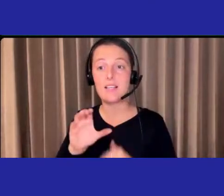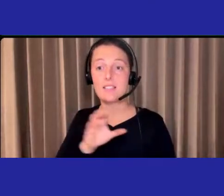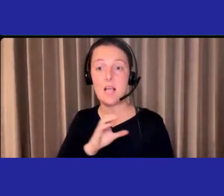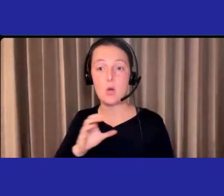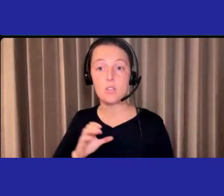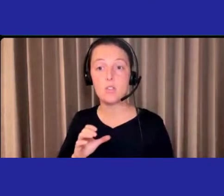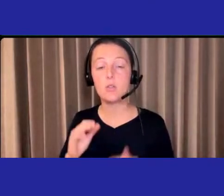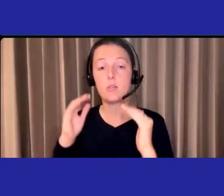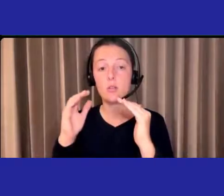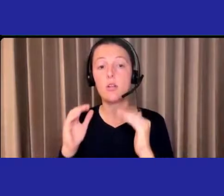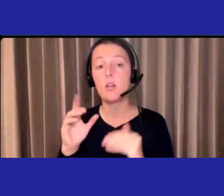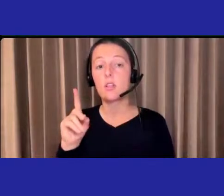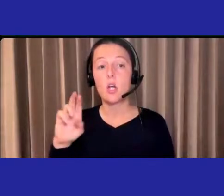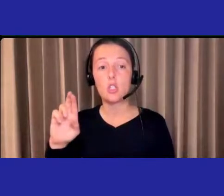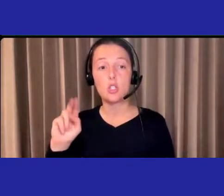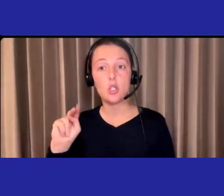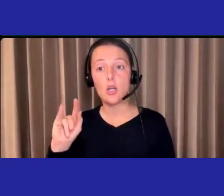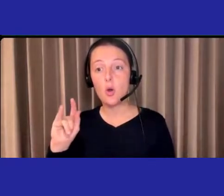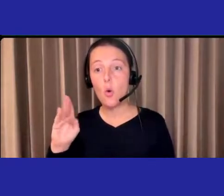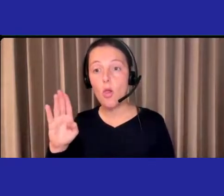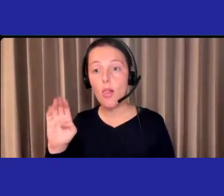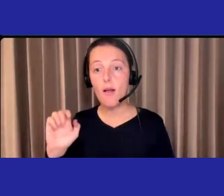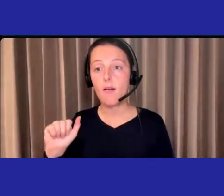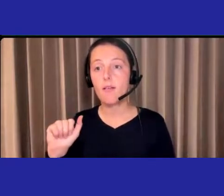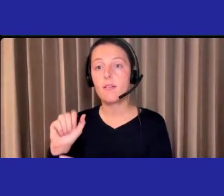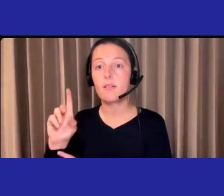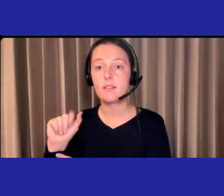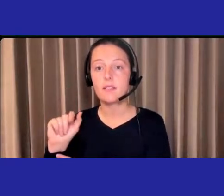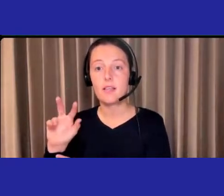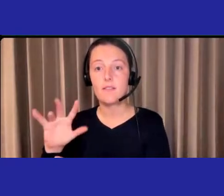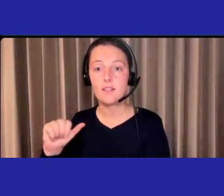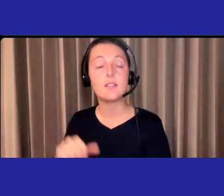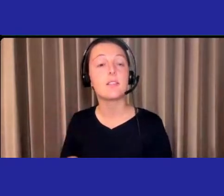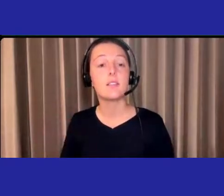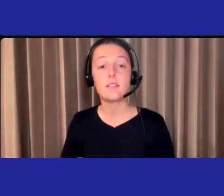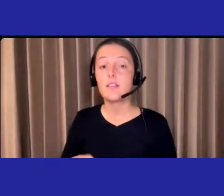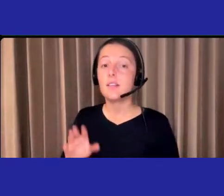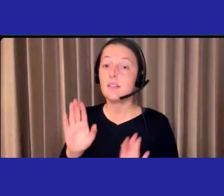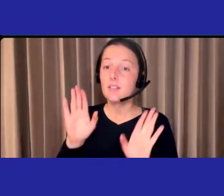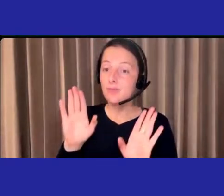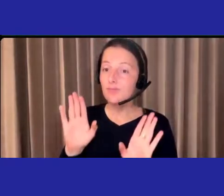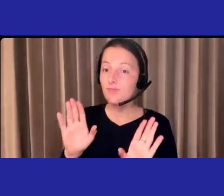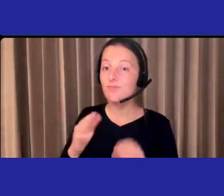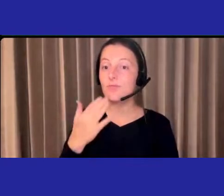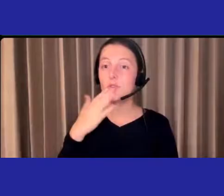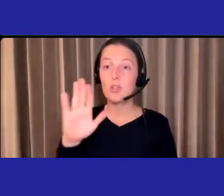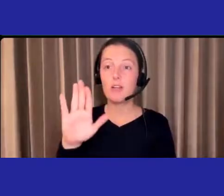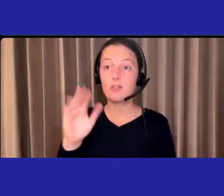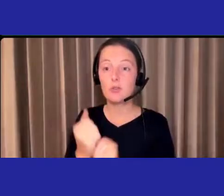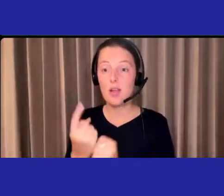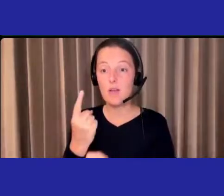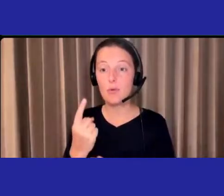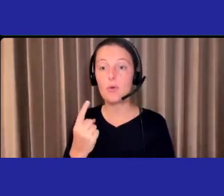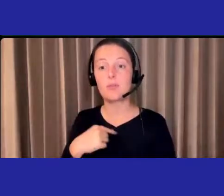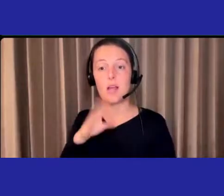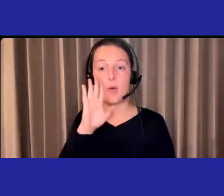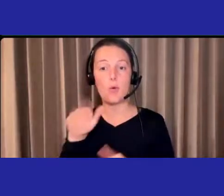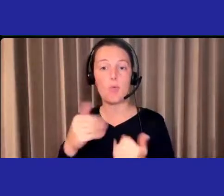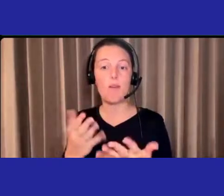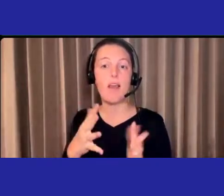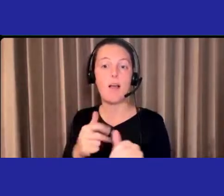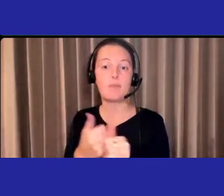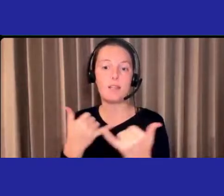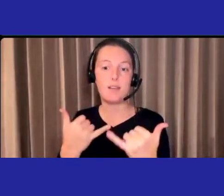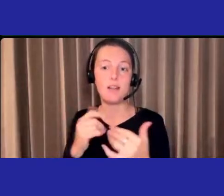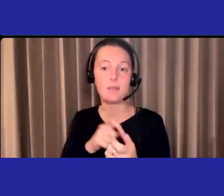Davis. All right. So good afternoon, everyone. So I'll be giving an update today specifically about the Equity of